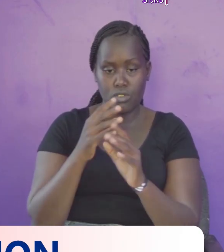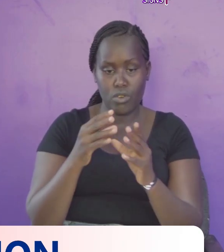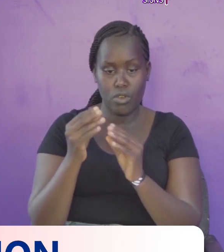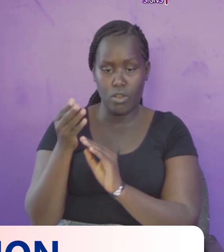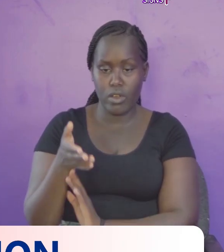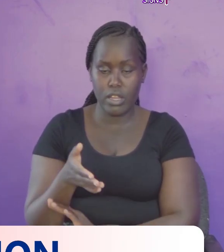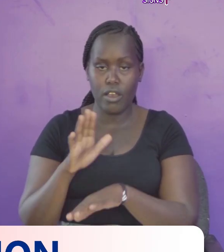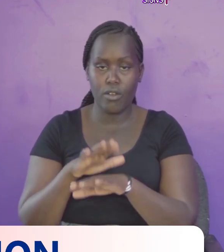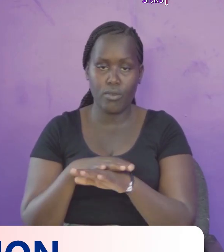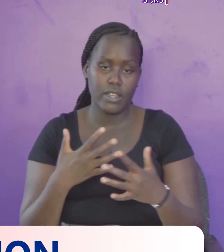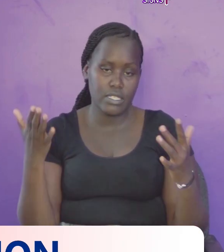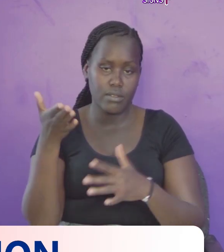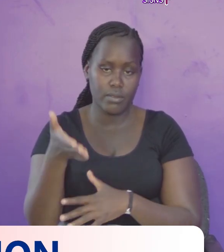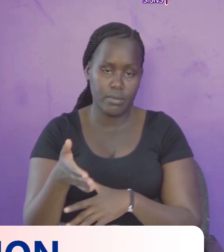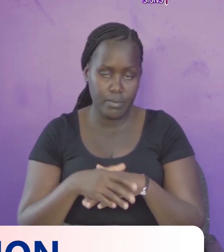Good stuff.